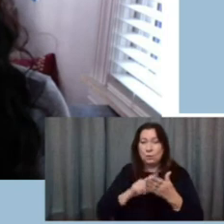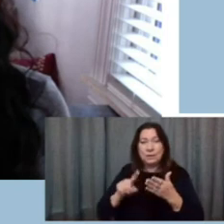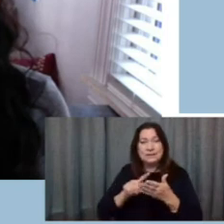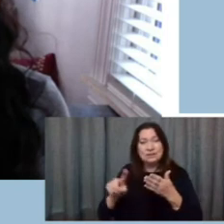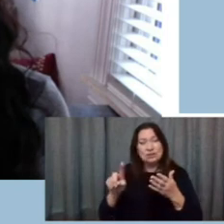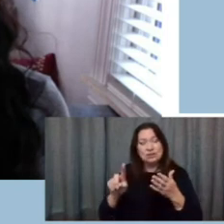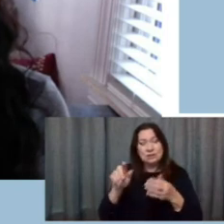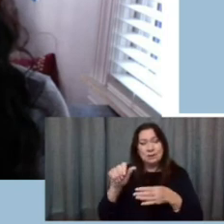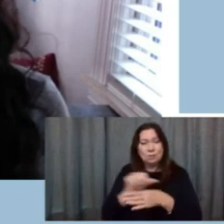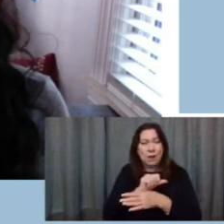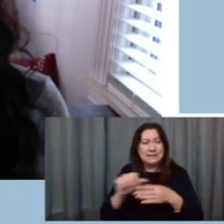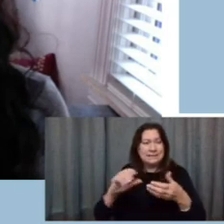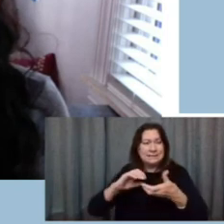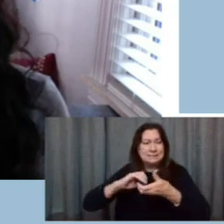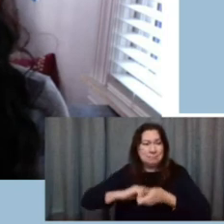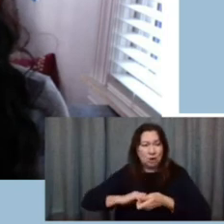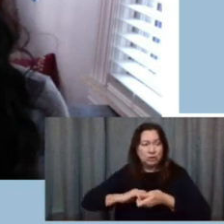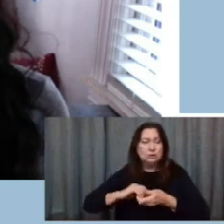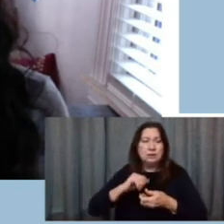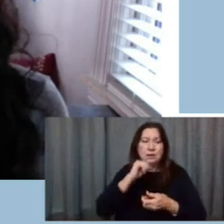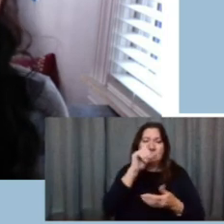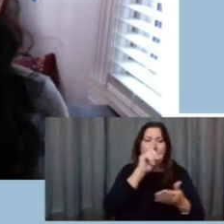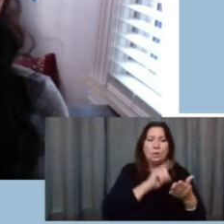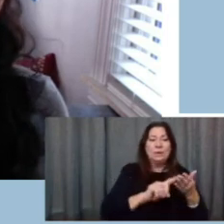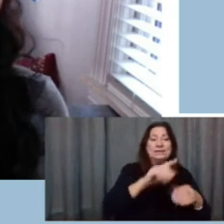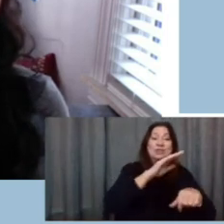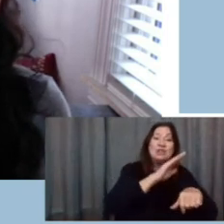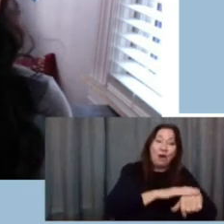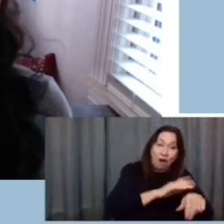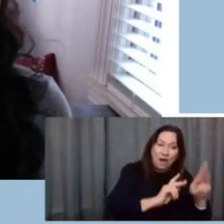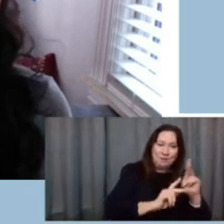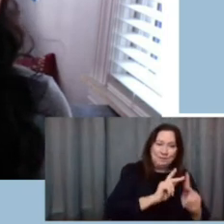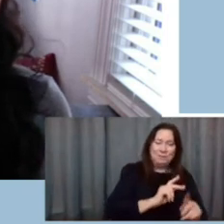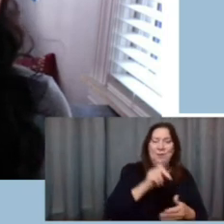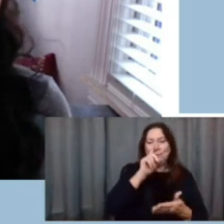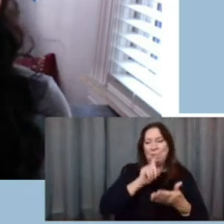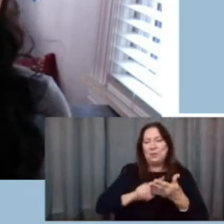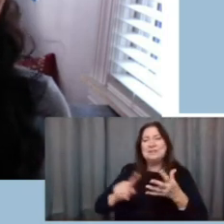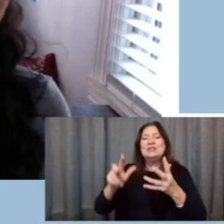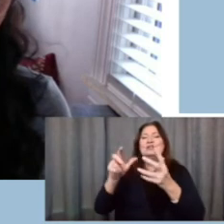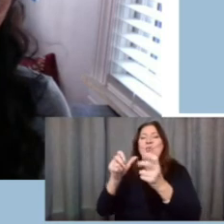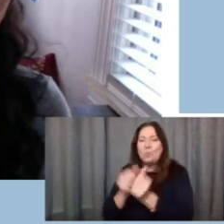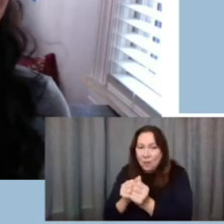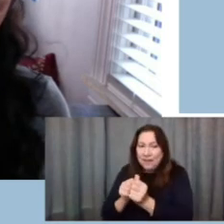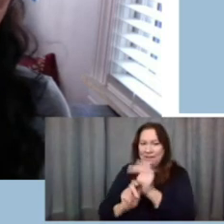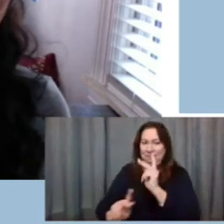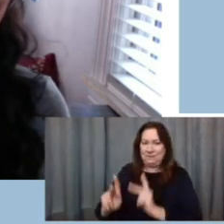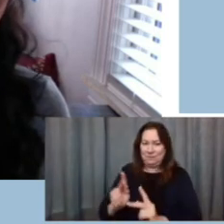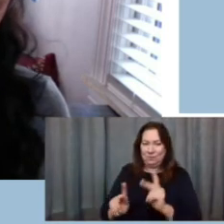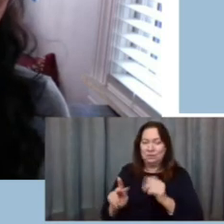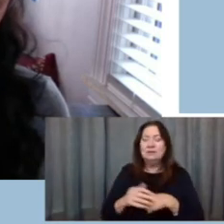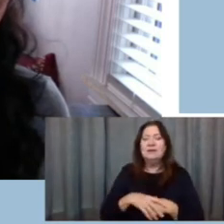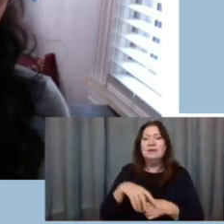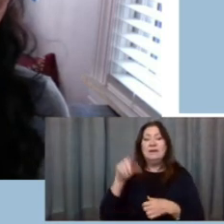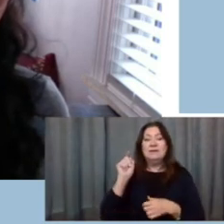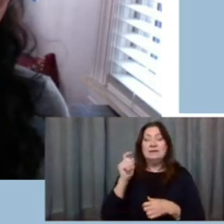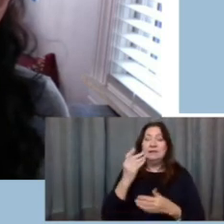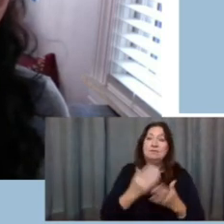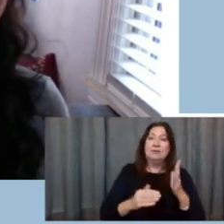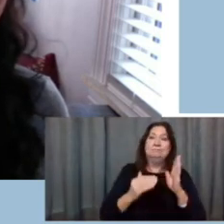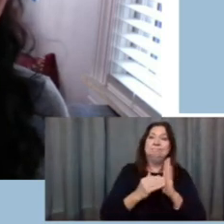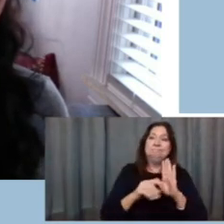partnerships and away from research on people and research with people, is the need for a greater anti-deficit view